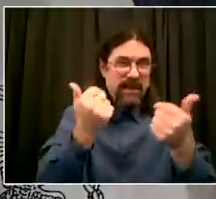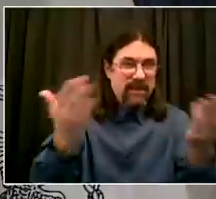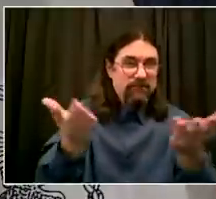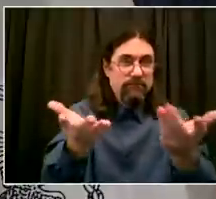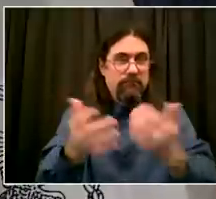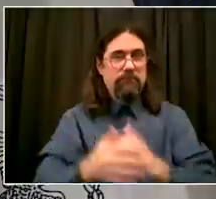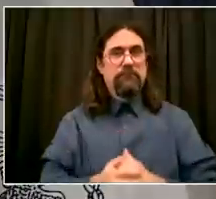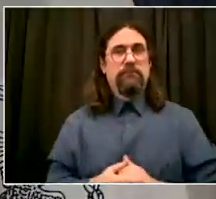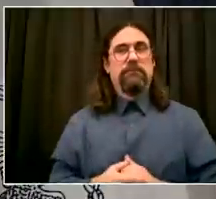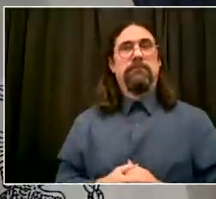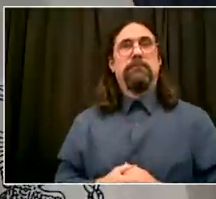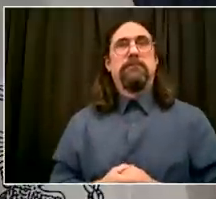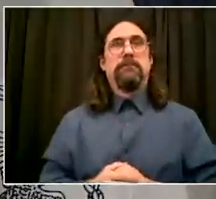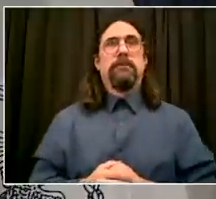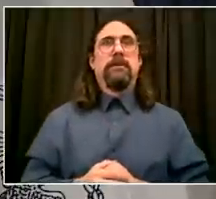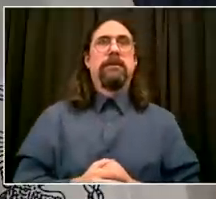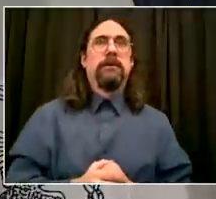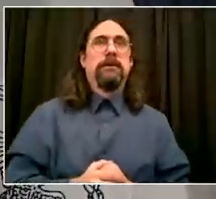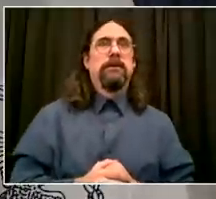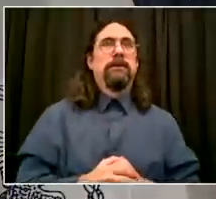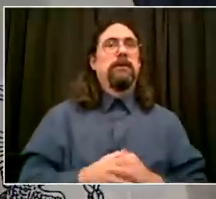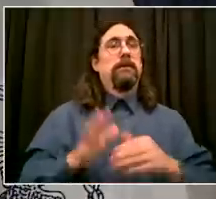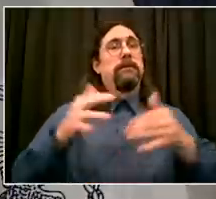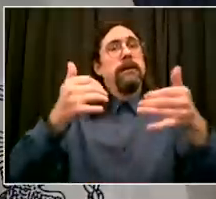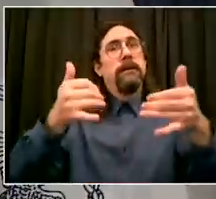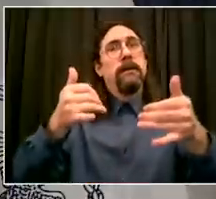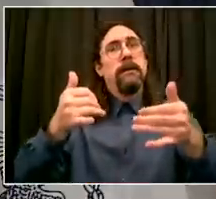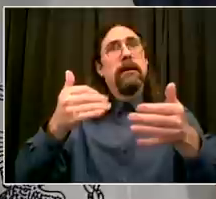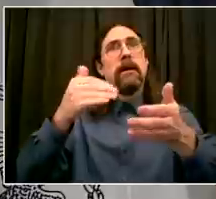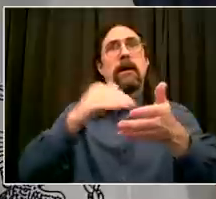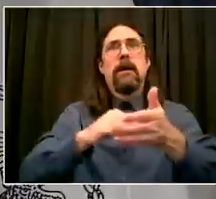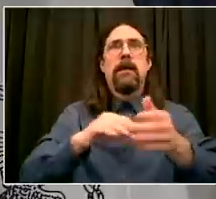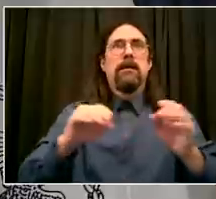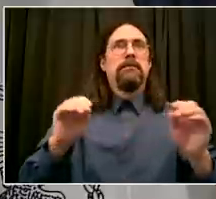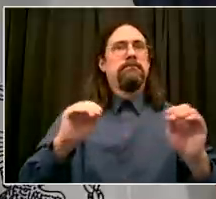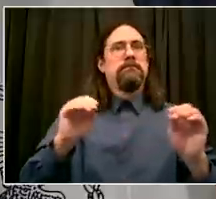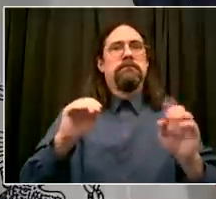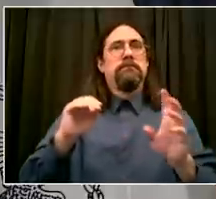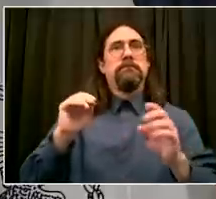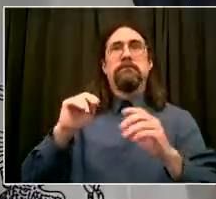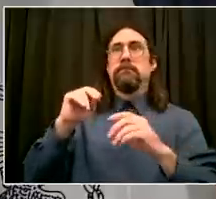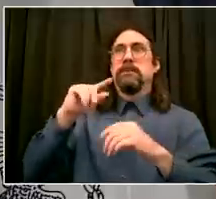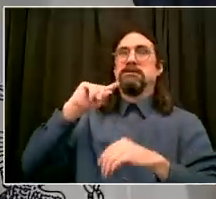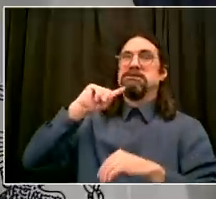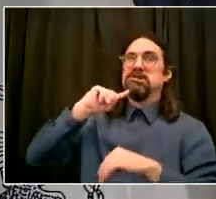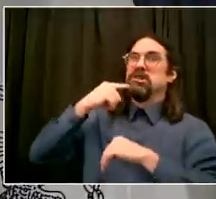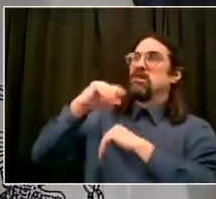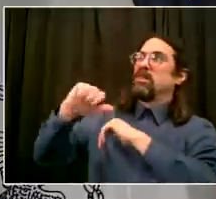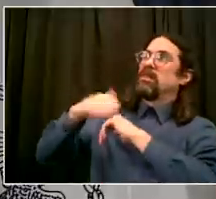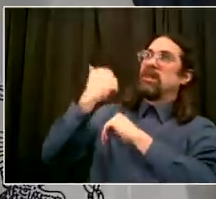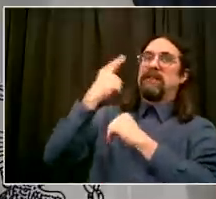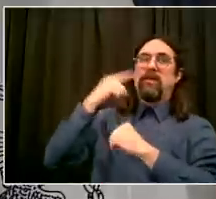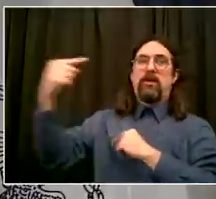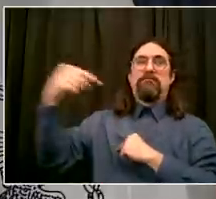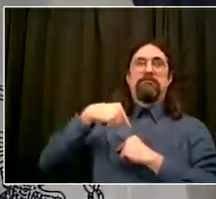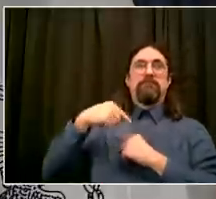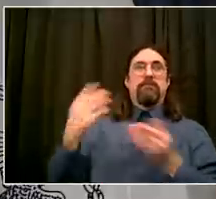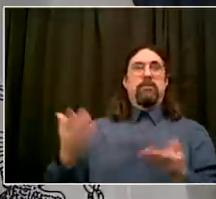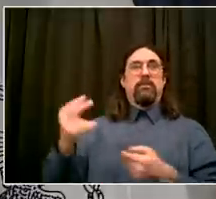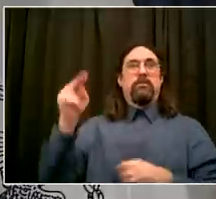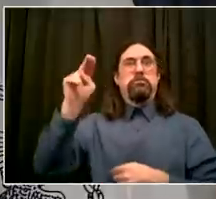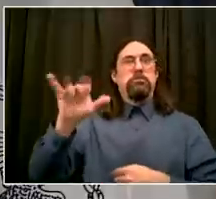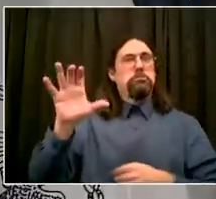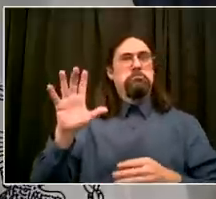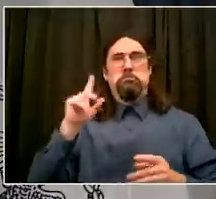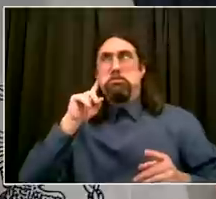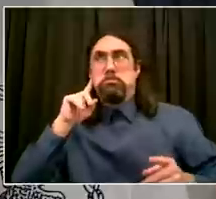and terrorist threats that were based on white supremacy. That's where a lot of the intelligence gathering